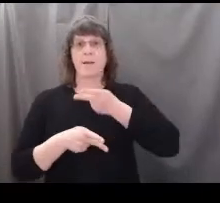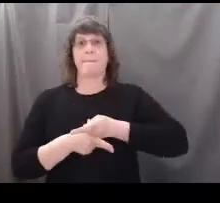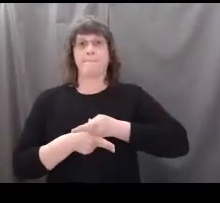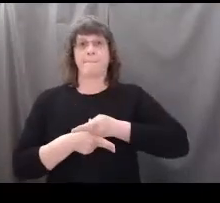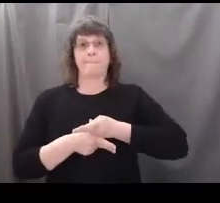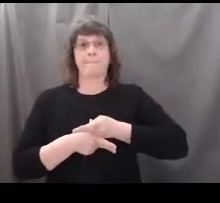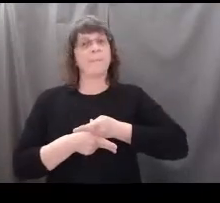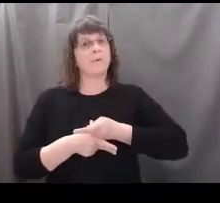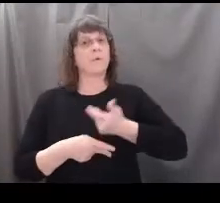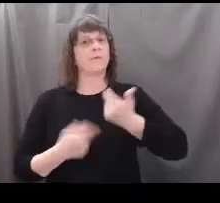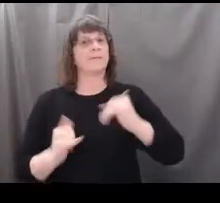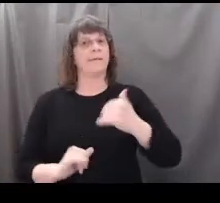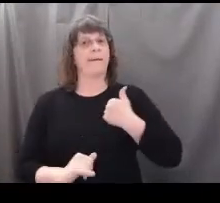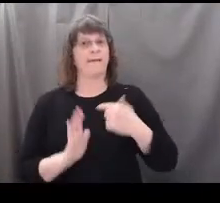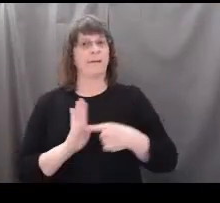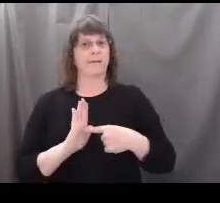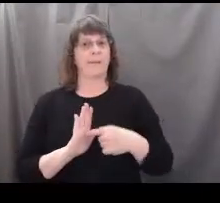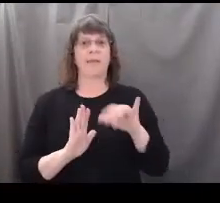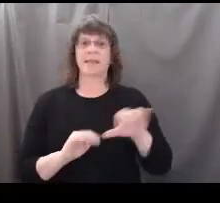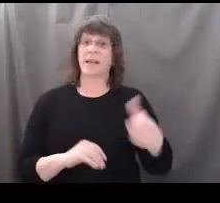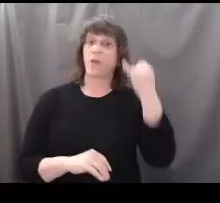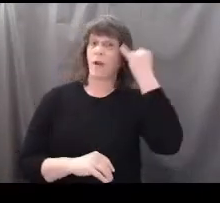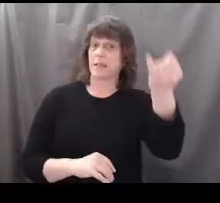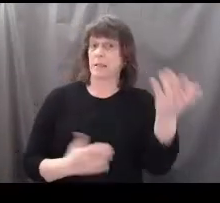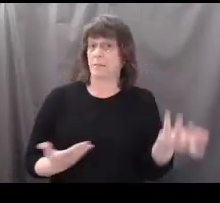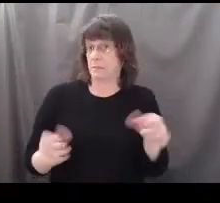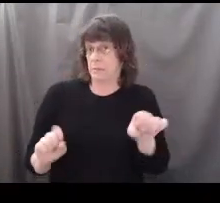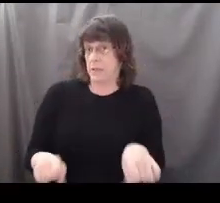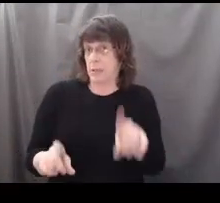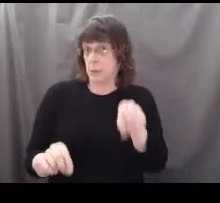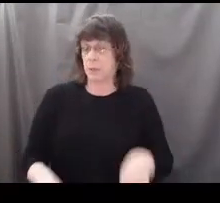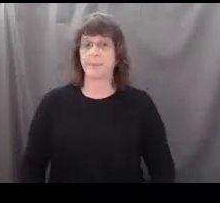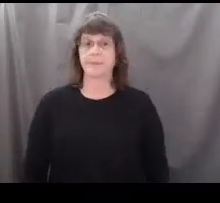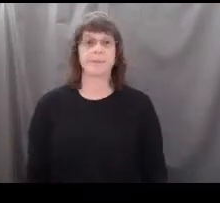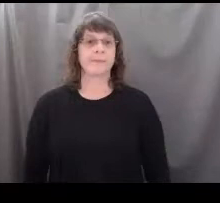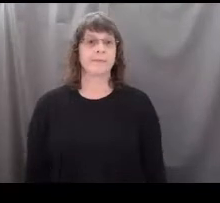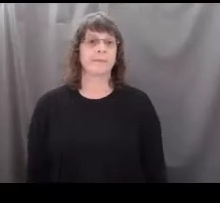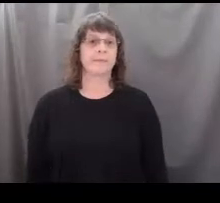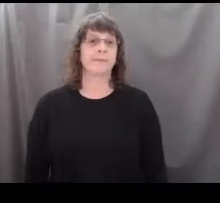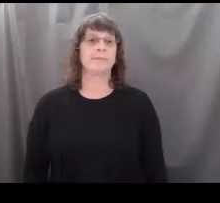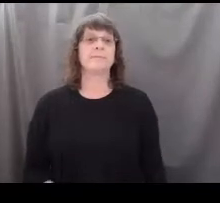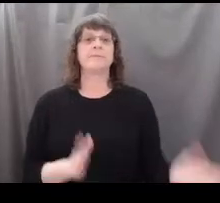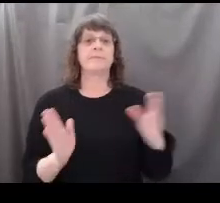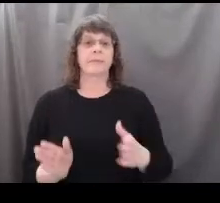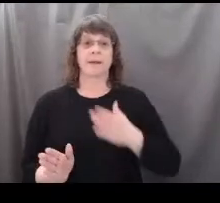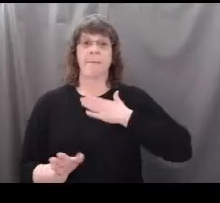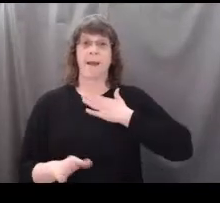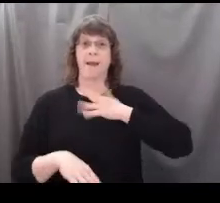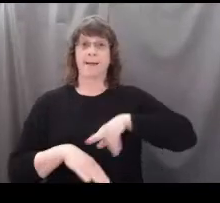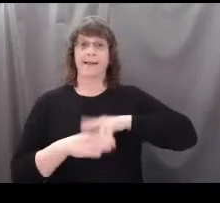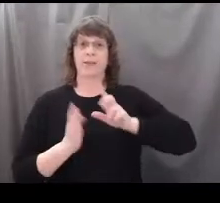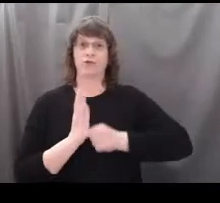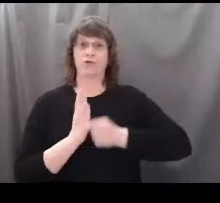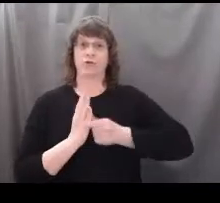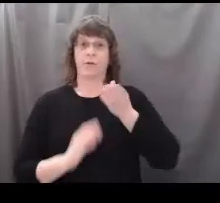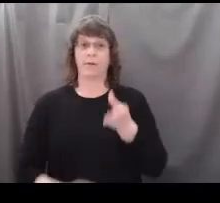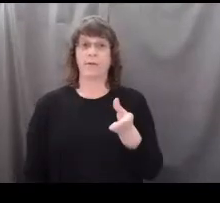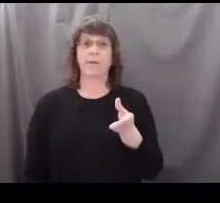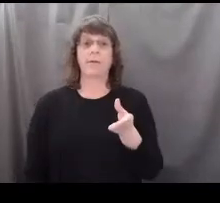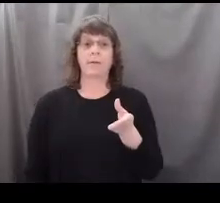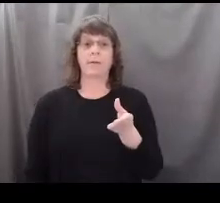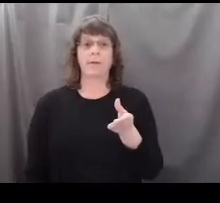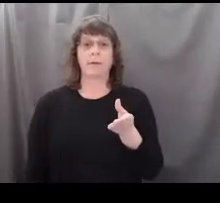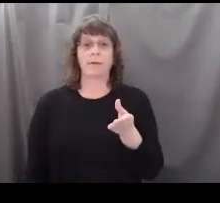with them. So that's another idea of what you can do. Here's my nature journal. So I